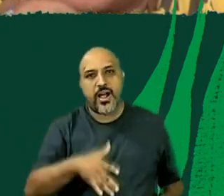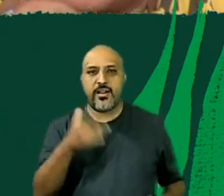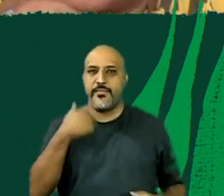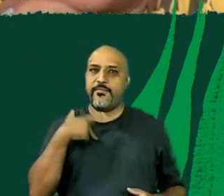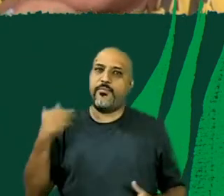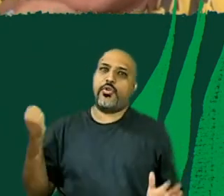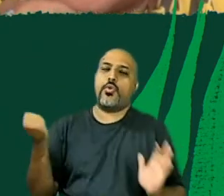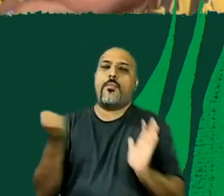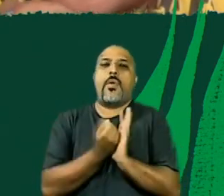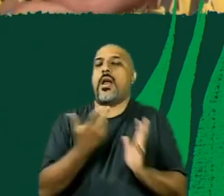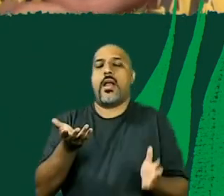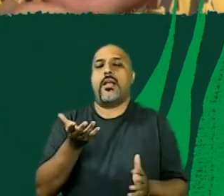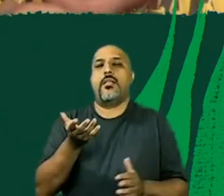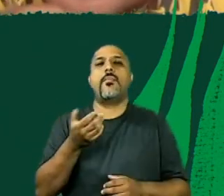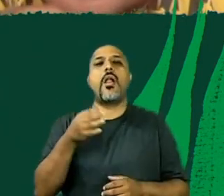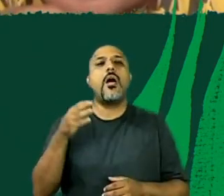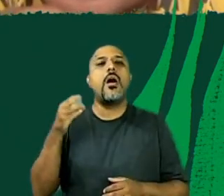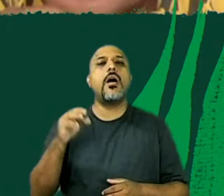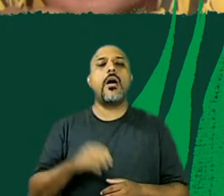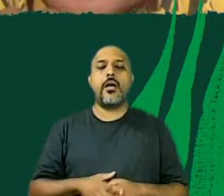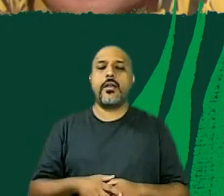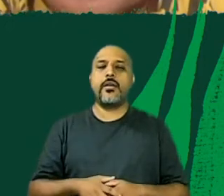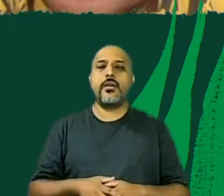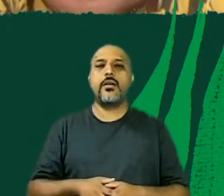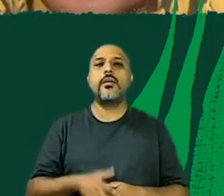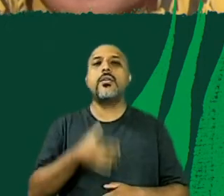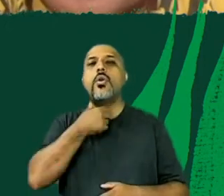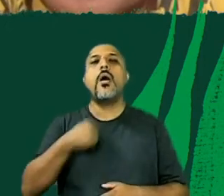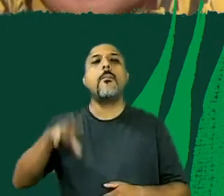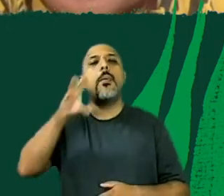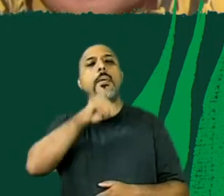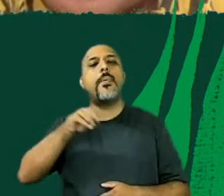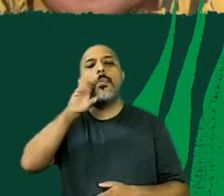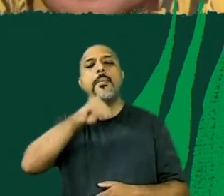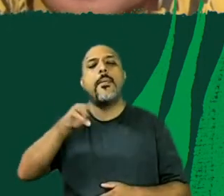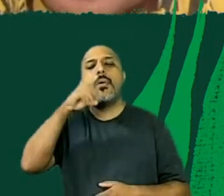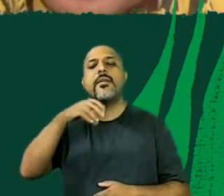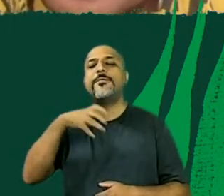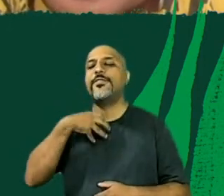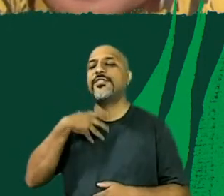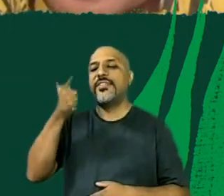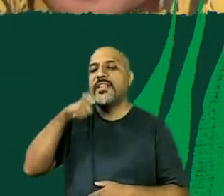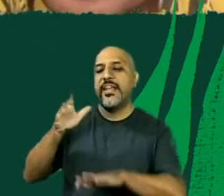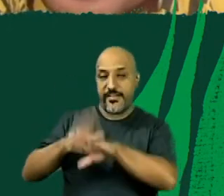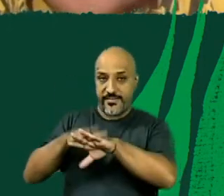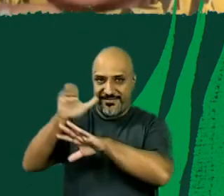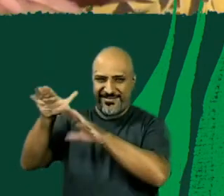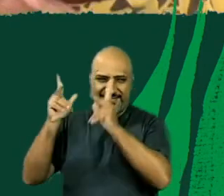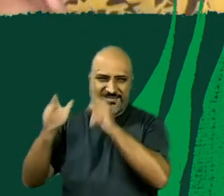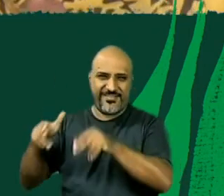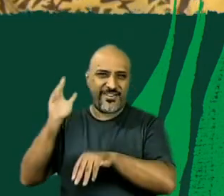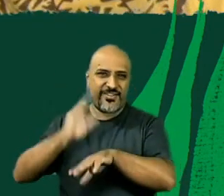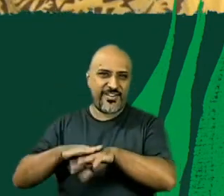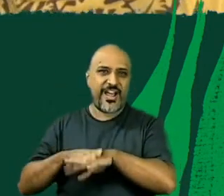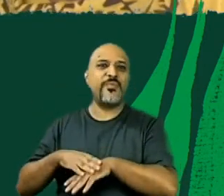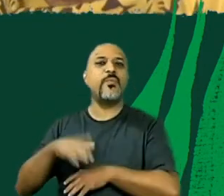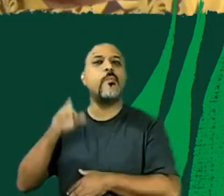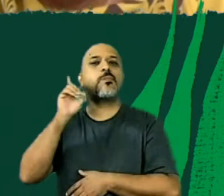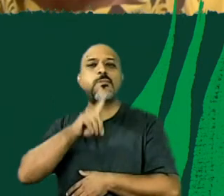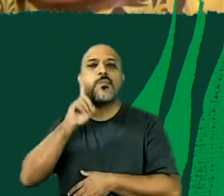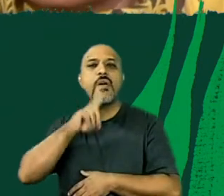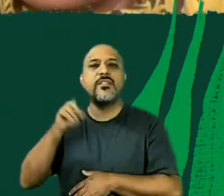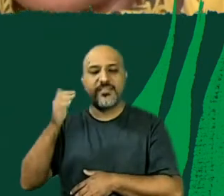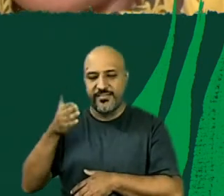and it's marked by orality. My mother, you know this thing in the United States,